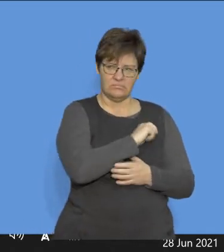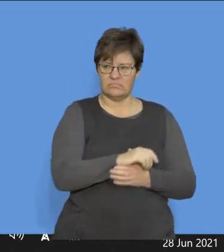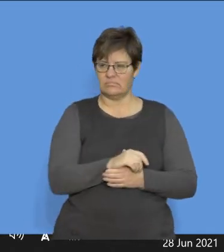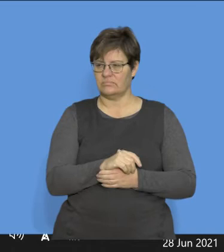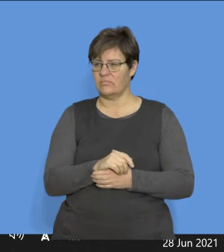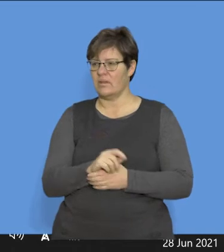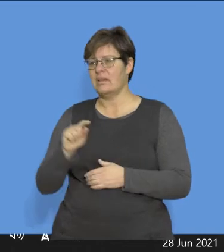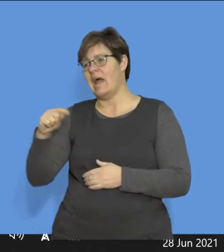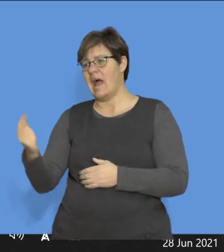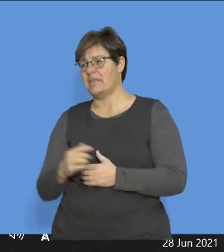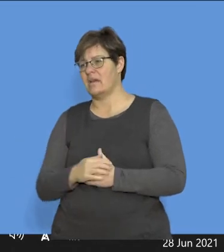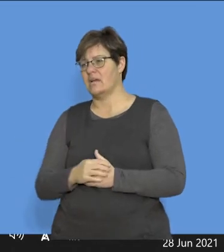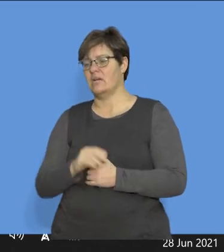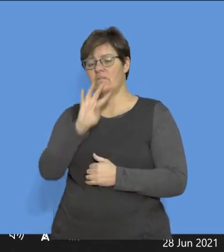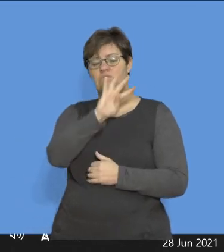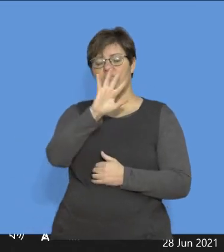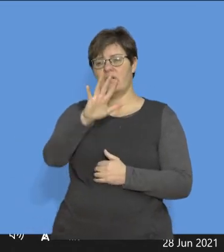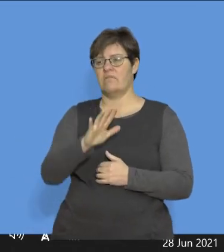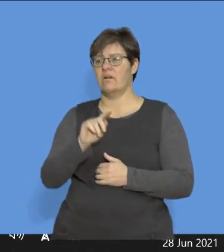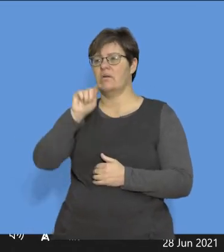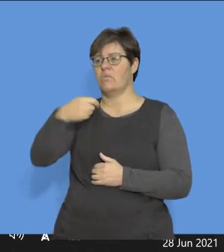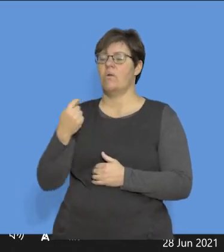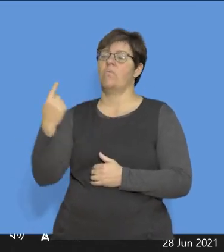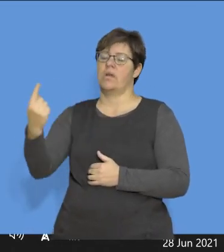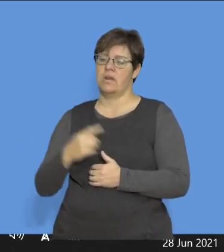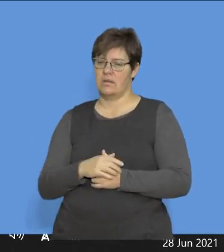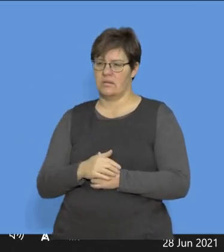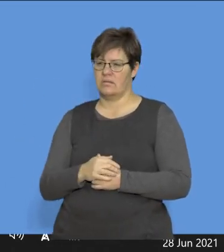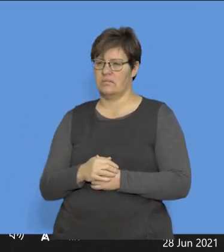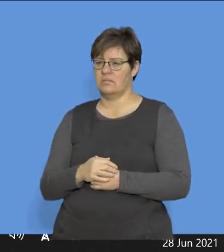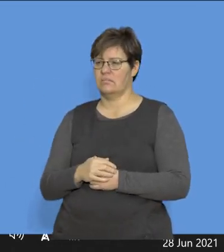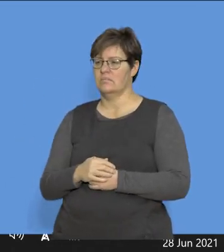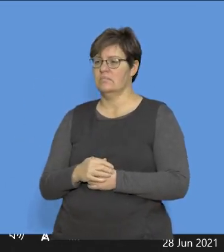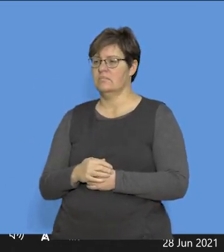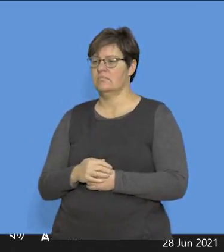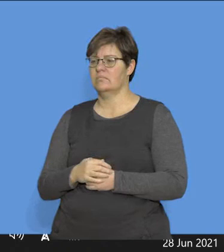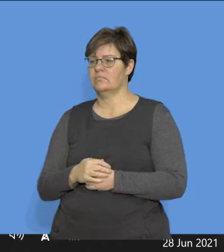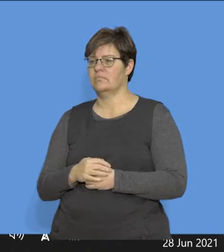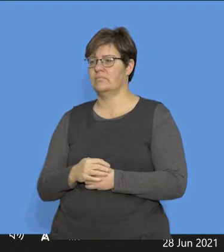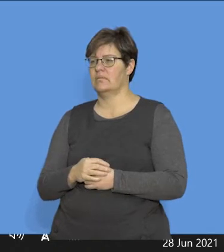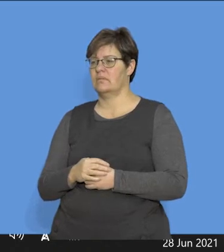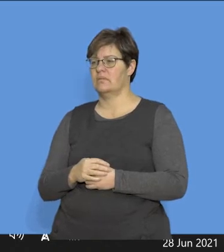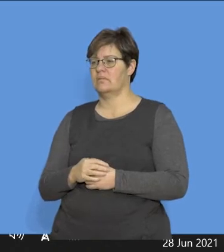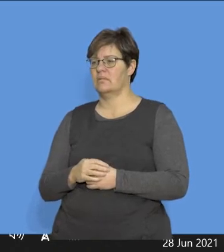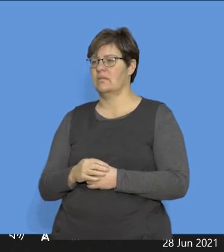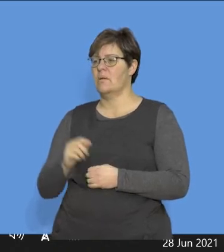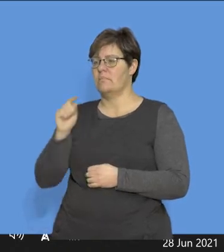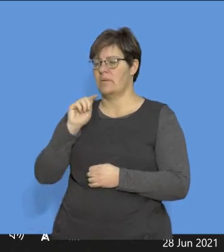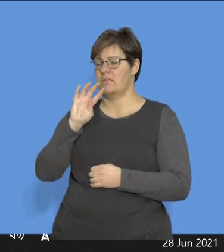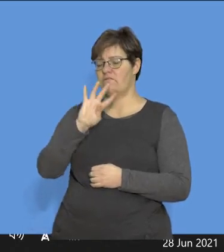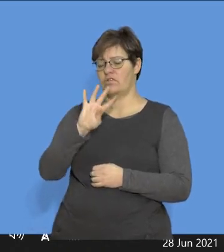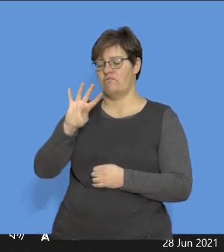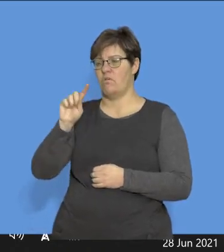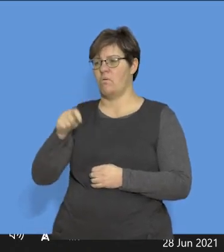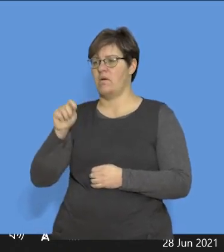other angle is 45.1, so it's 0.1 more. That one is 0.1 less.